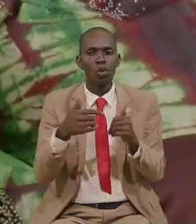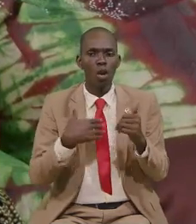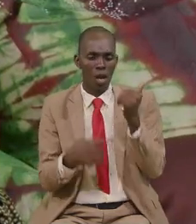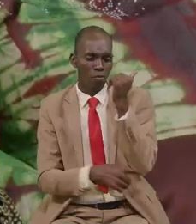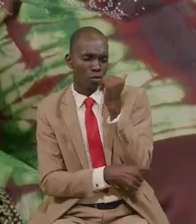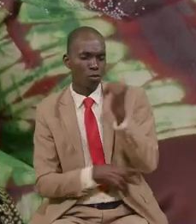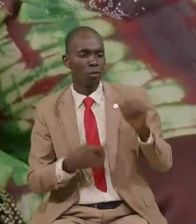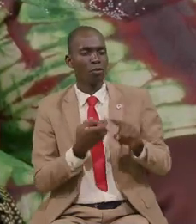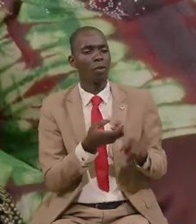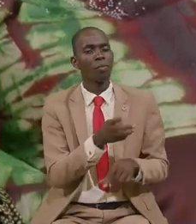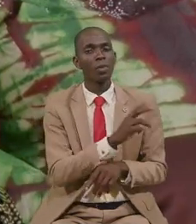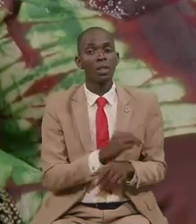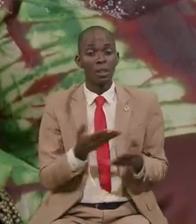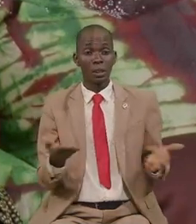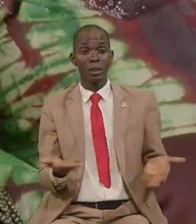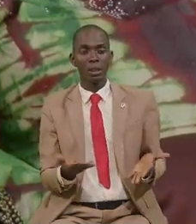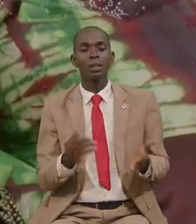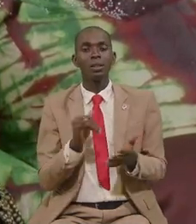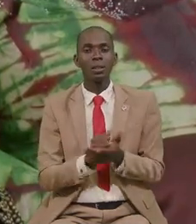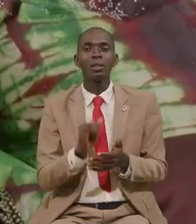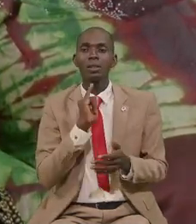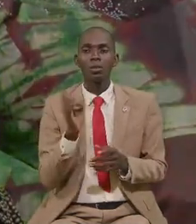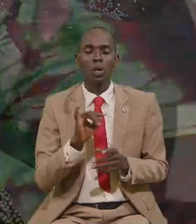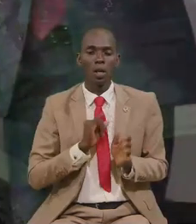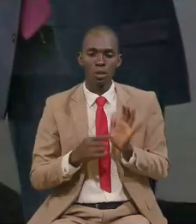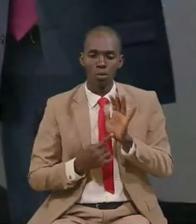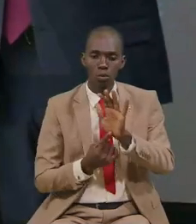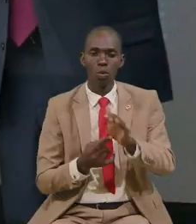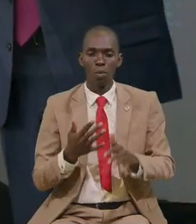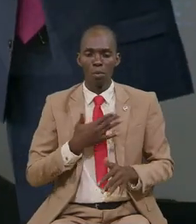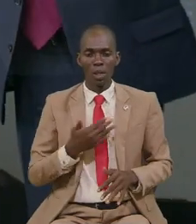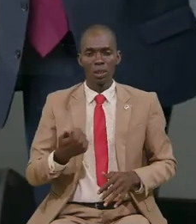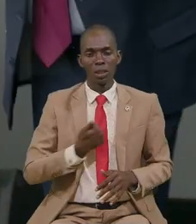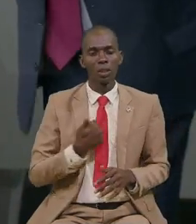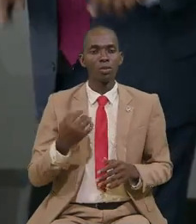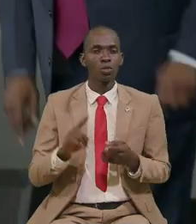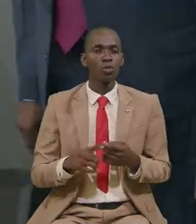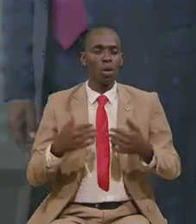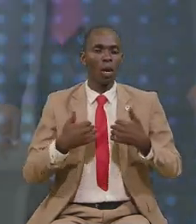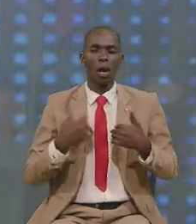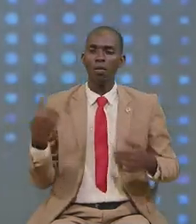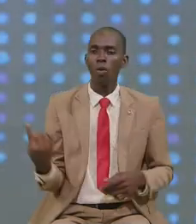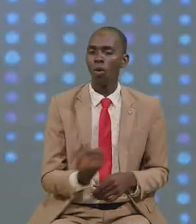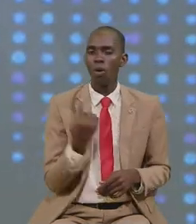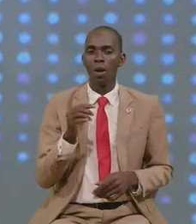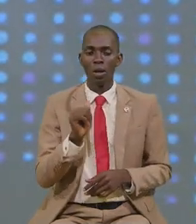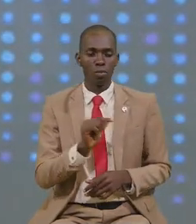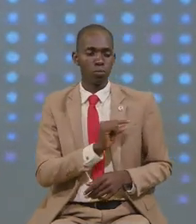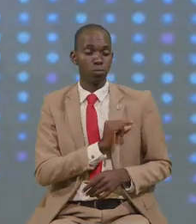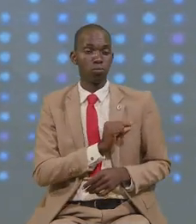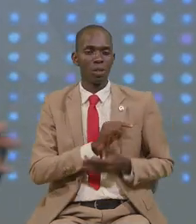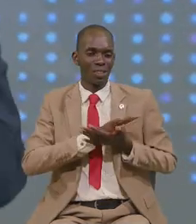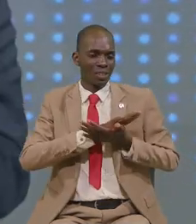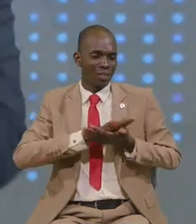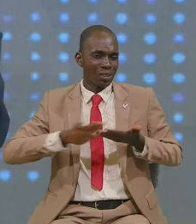Herein do I exercise myself, to have always a conscience void of